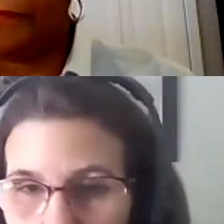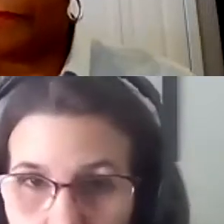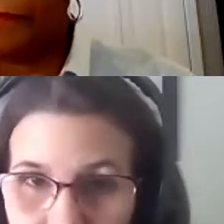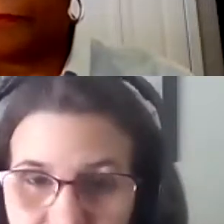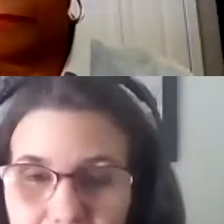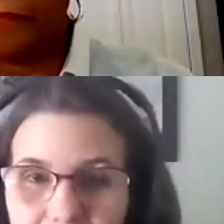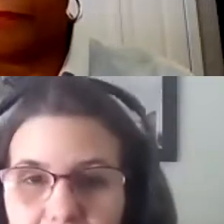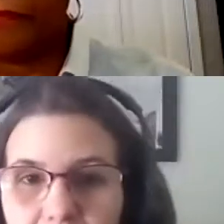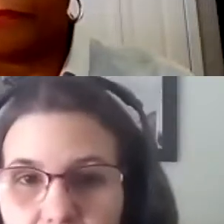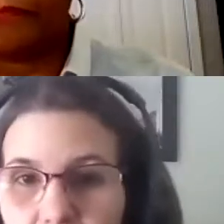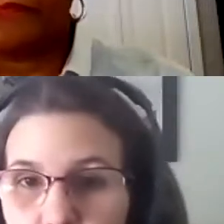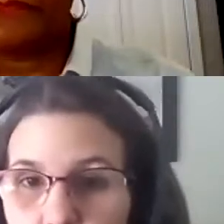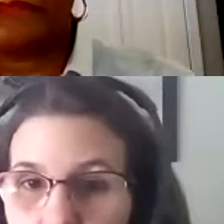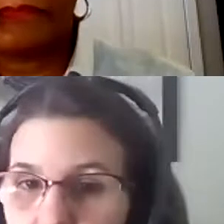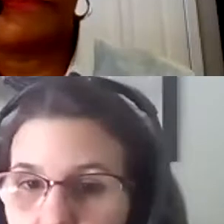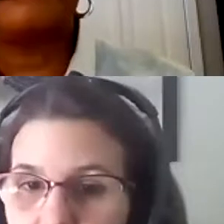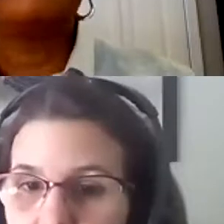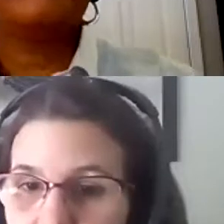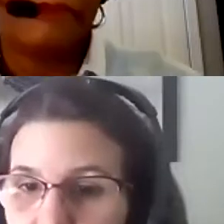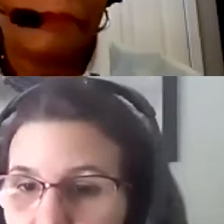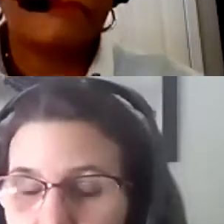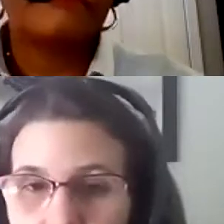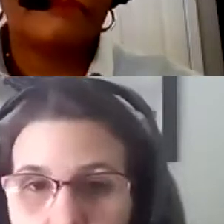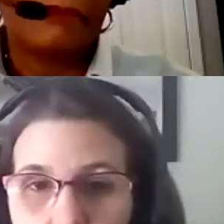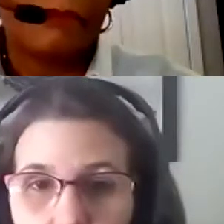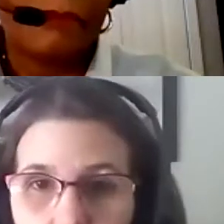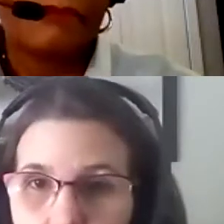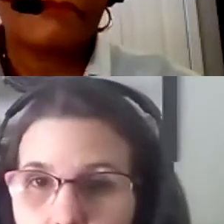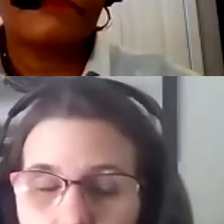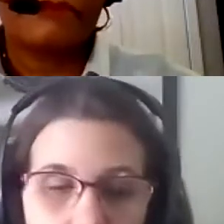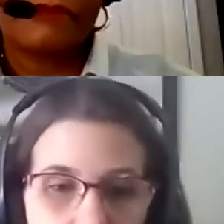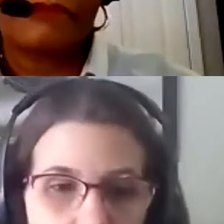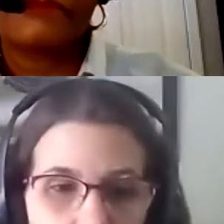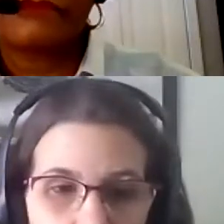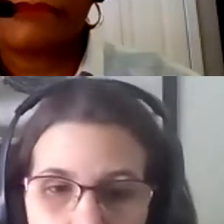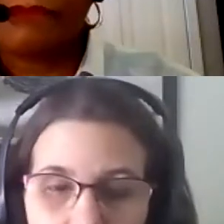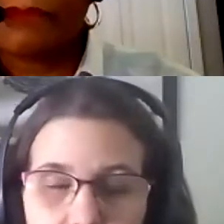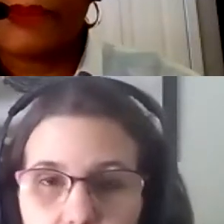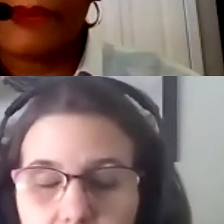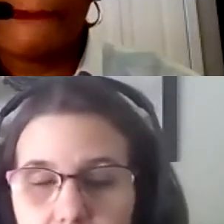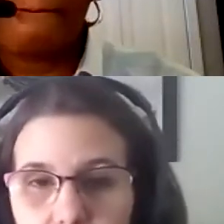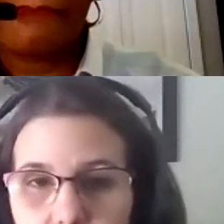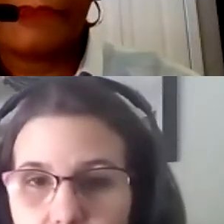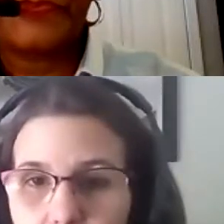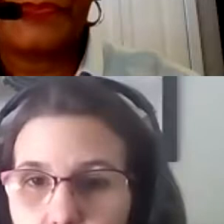often respond to technical assistance requests for data such as this, so feel free to email us at